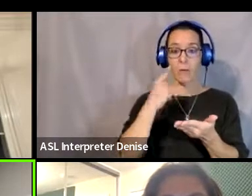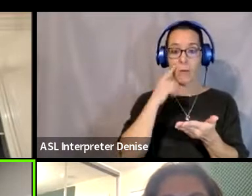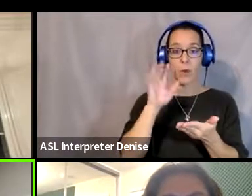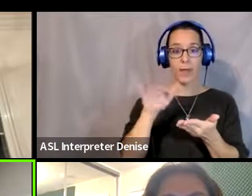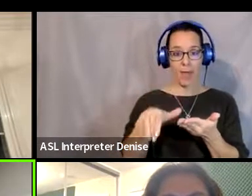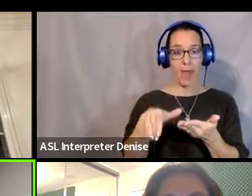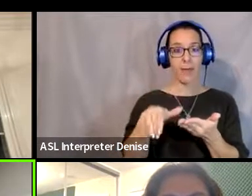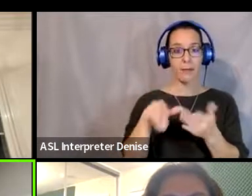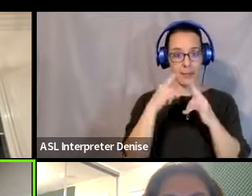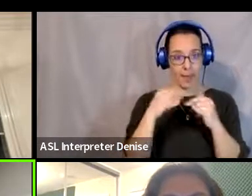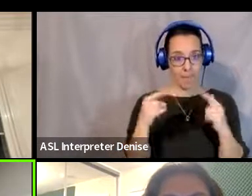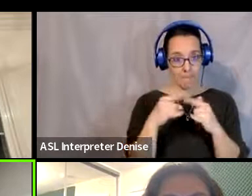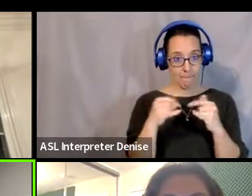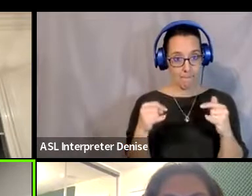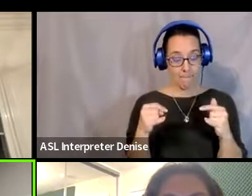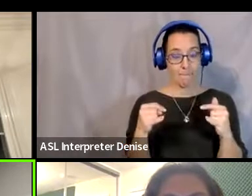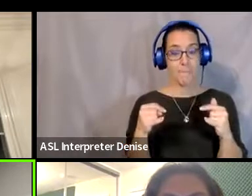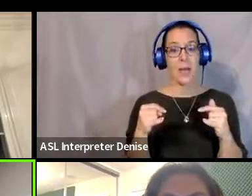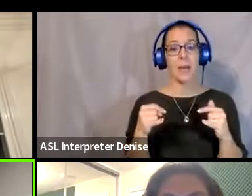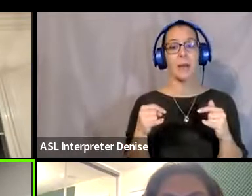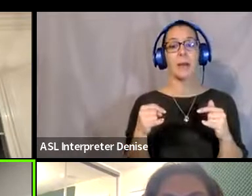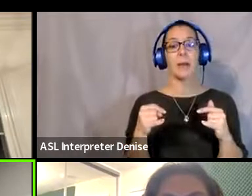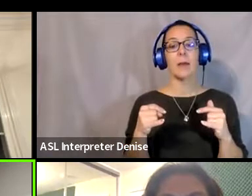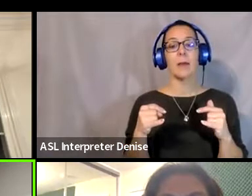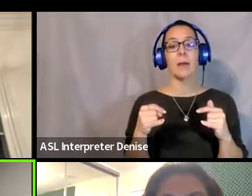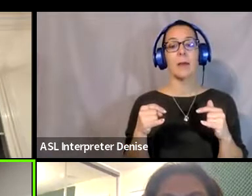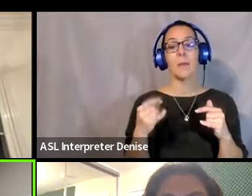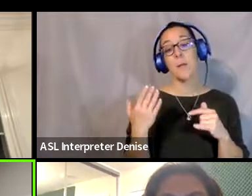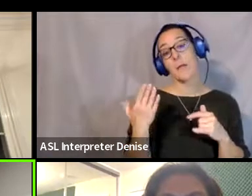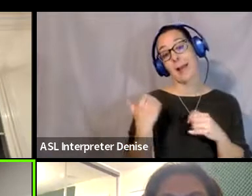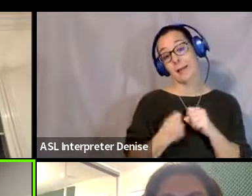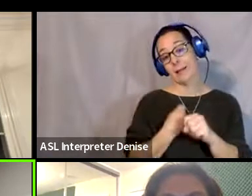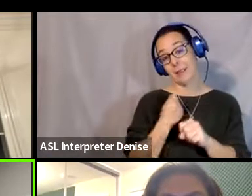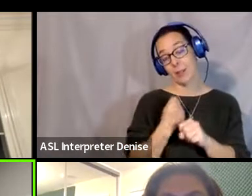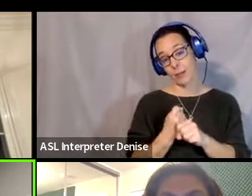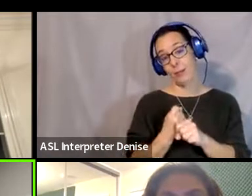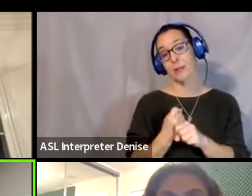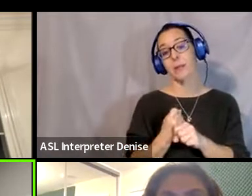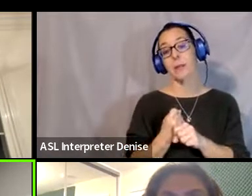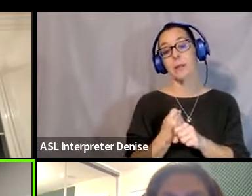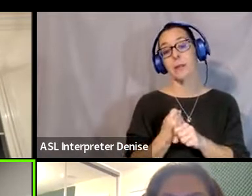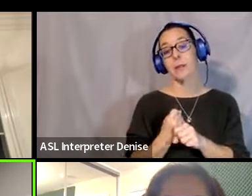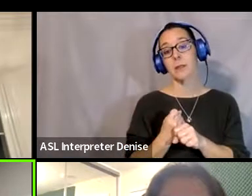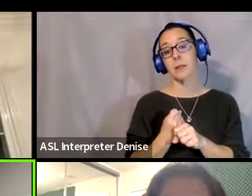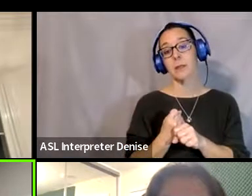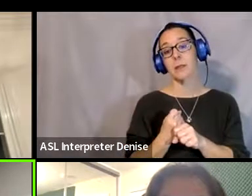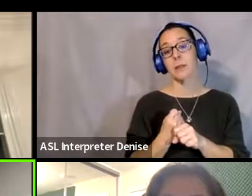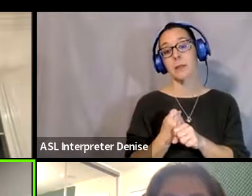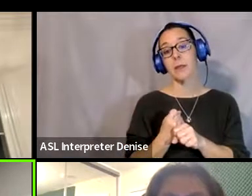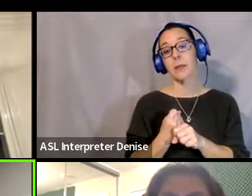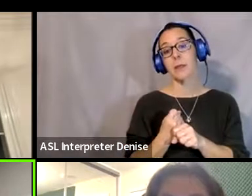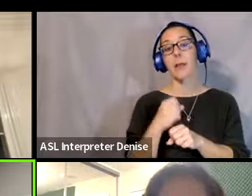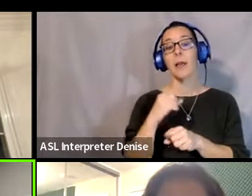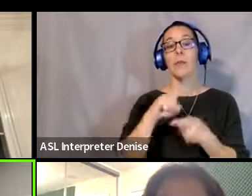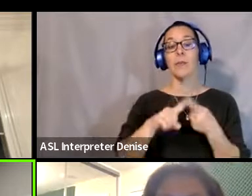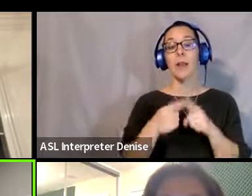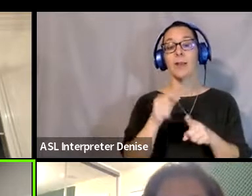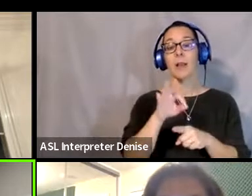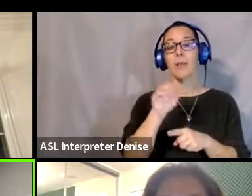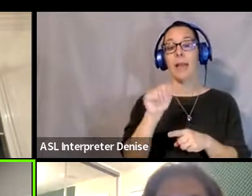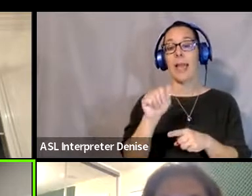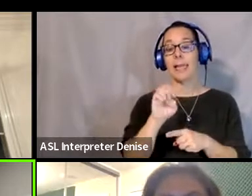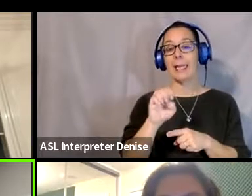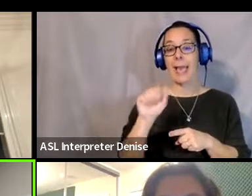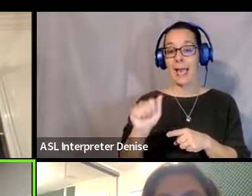rather. And in past years, there's also a significant contribution from Friends of AEA as